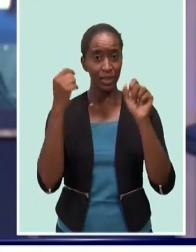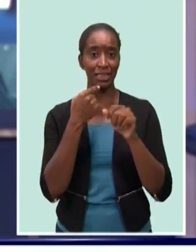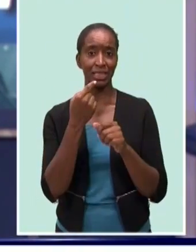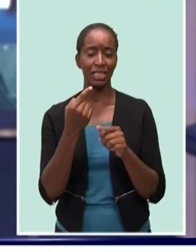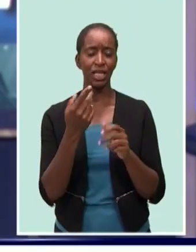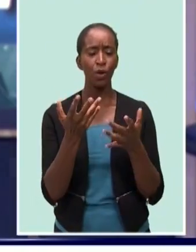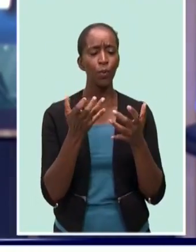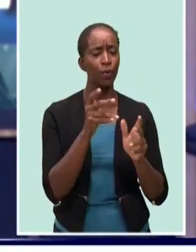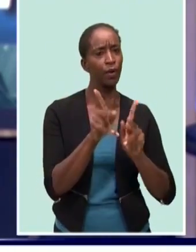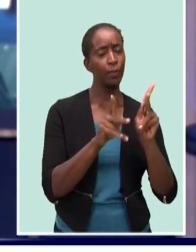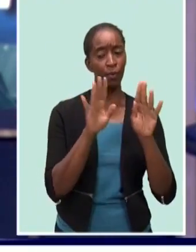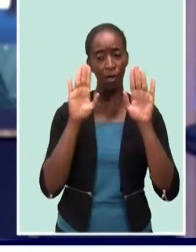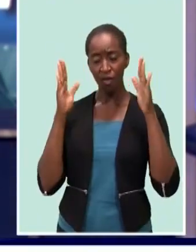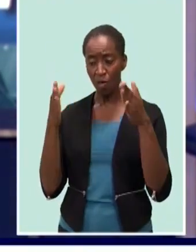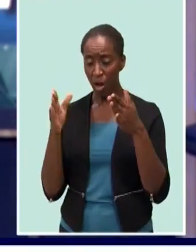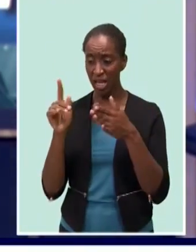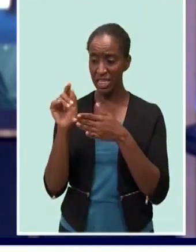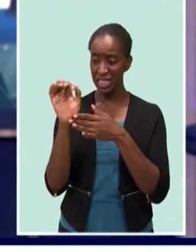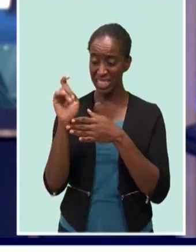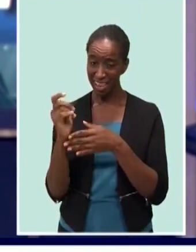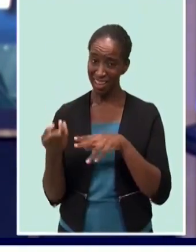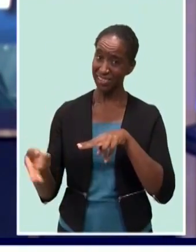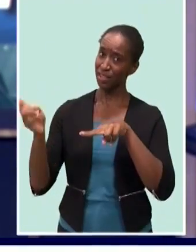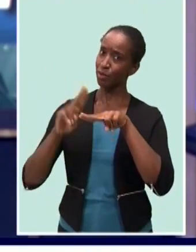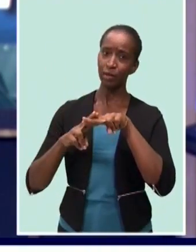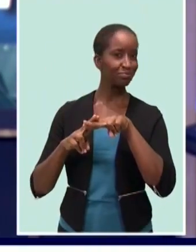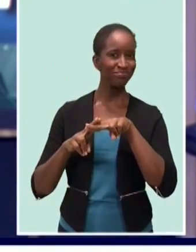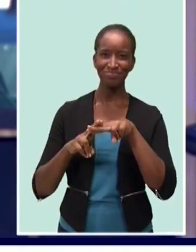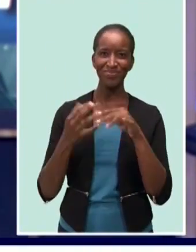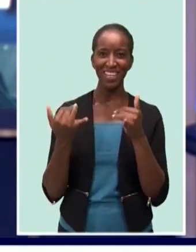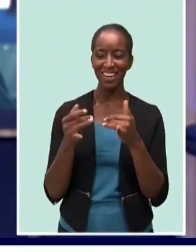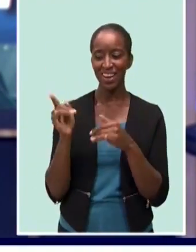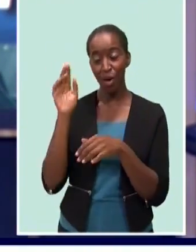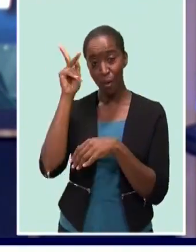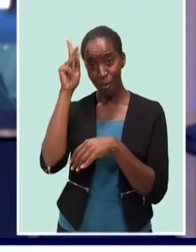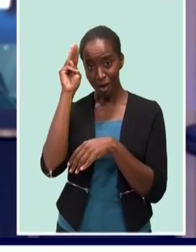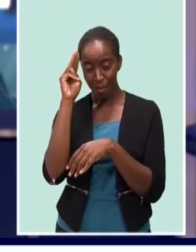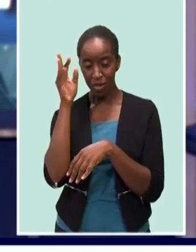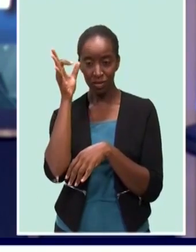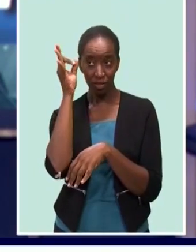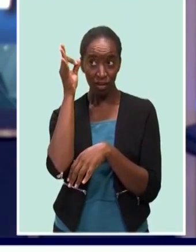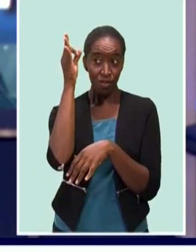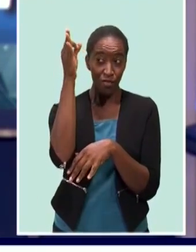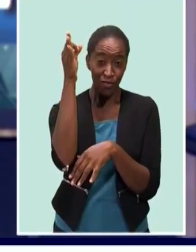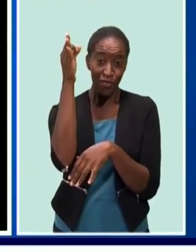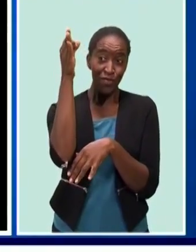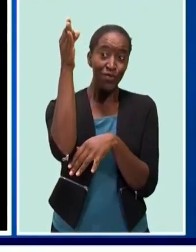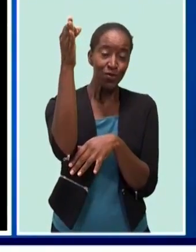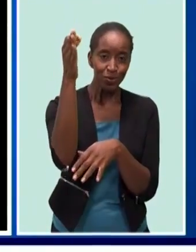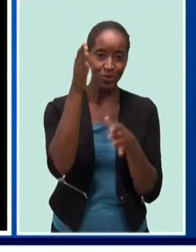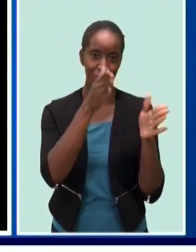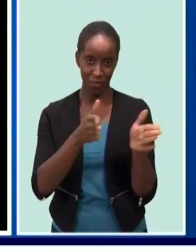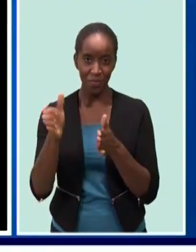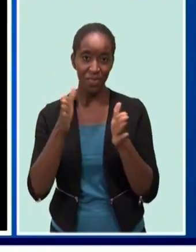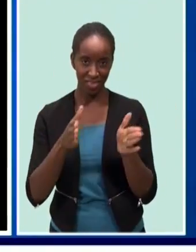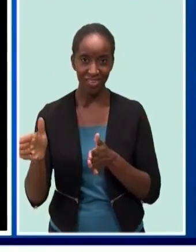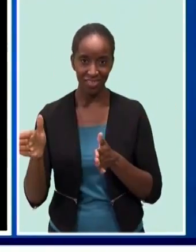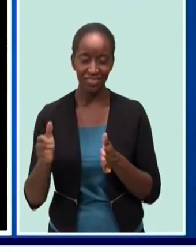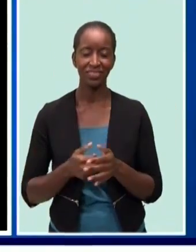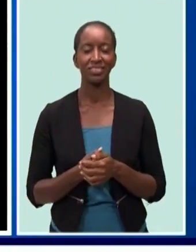to provide a big boost to the economy. And the Barbados Economic Society says that growth is needed for Barbados at this